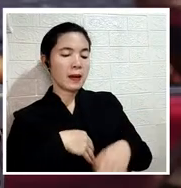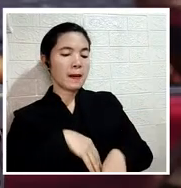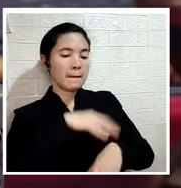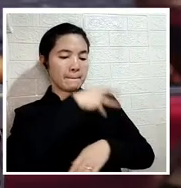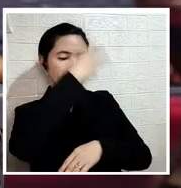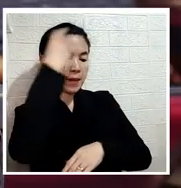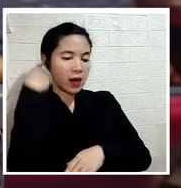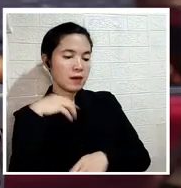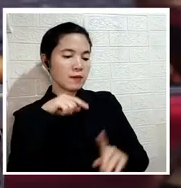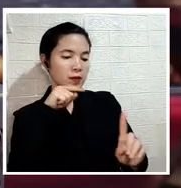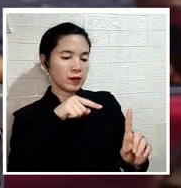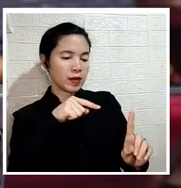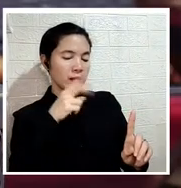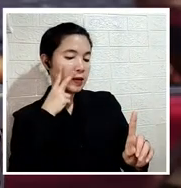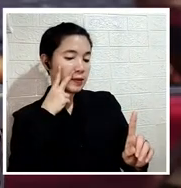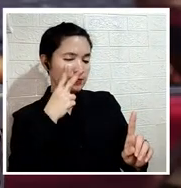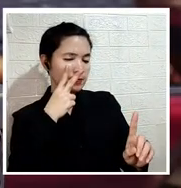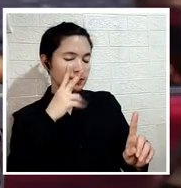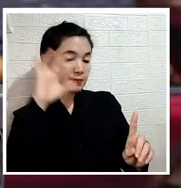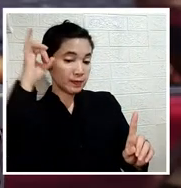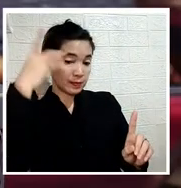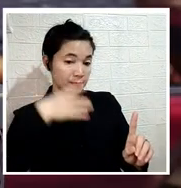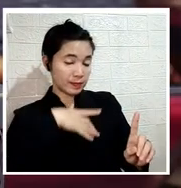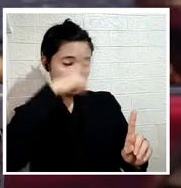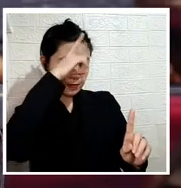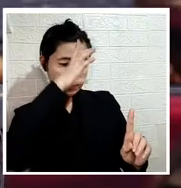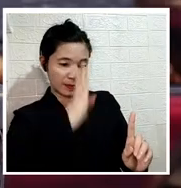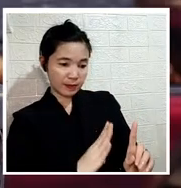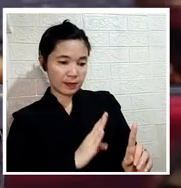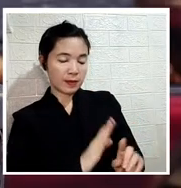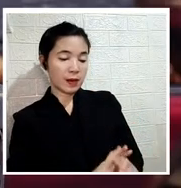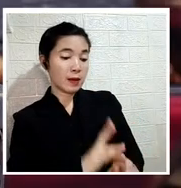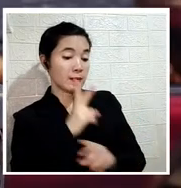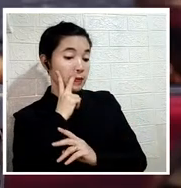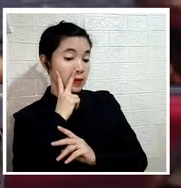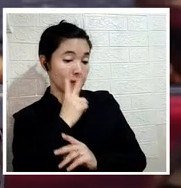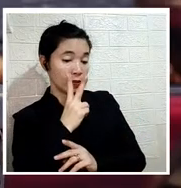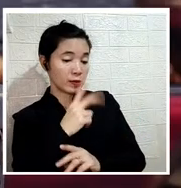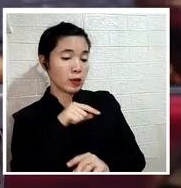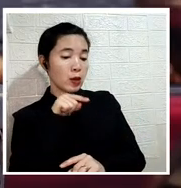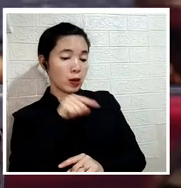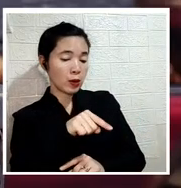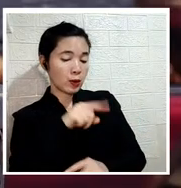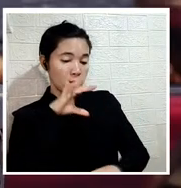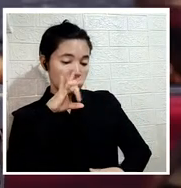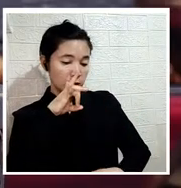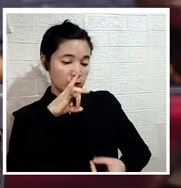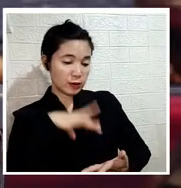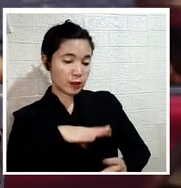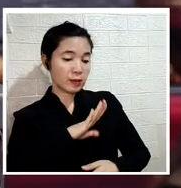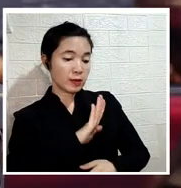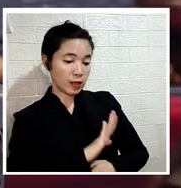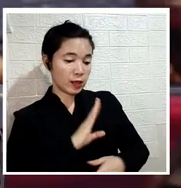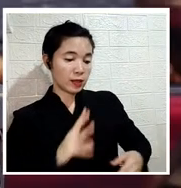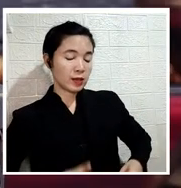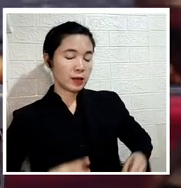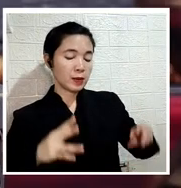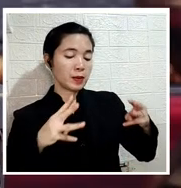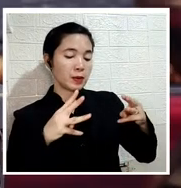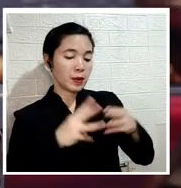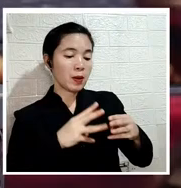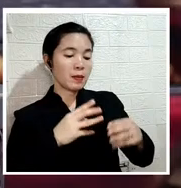found favor with God. Behold, you will conceive in your womb and bear a